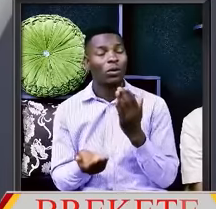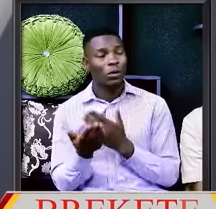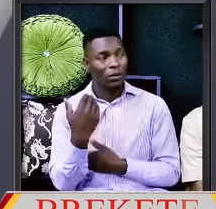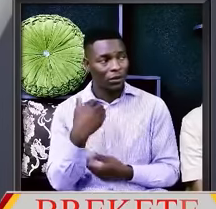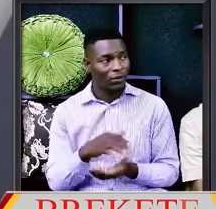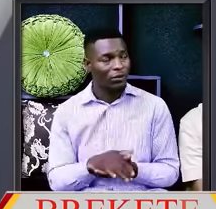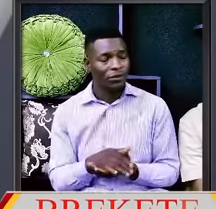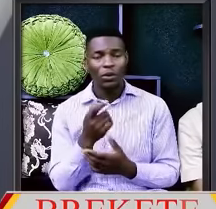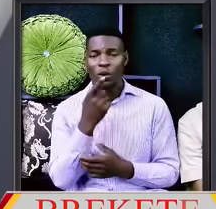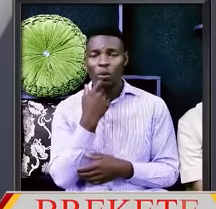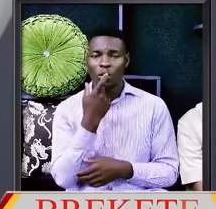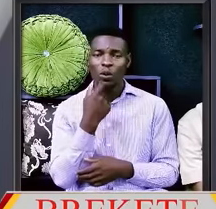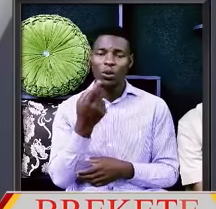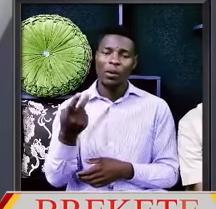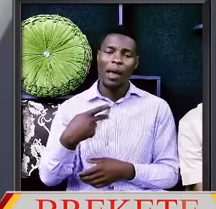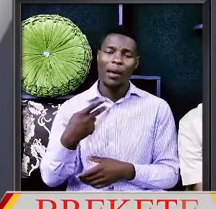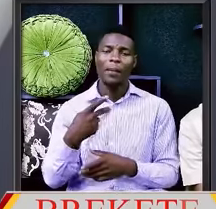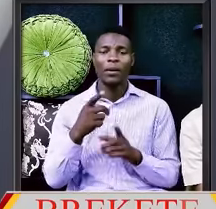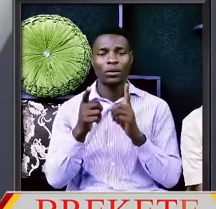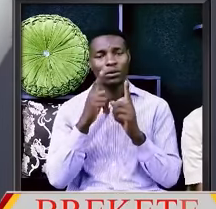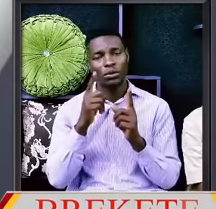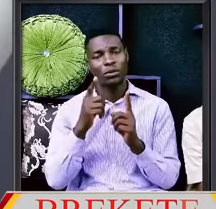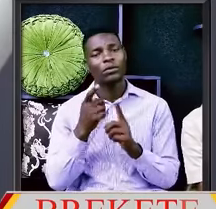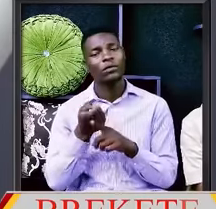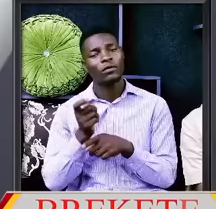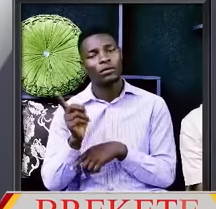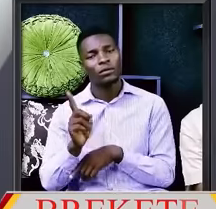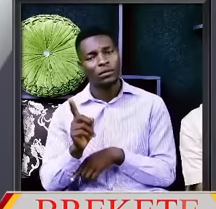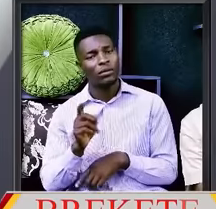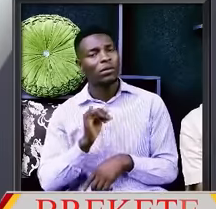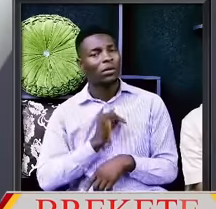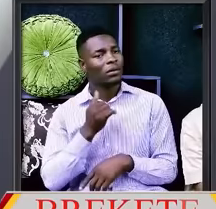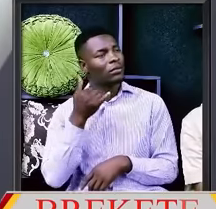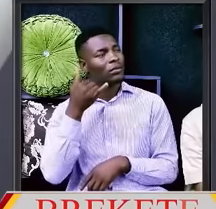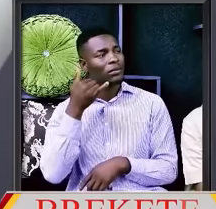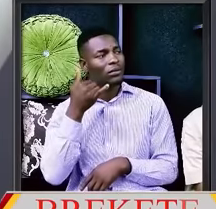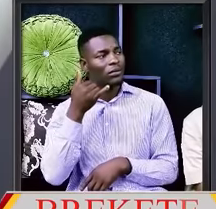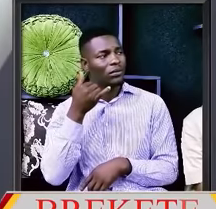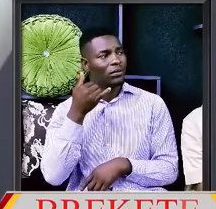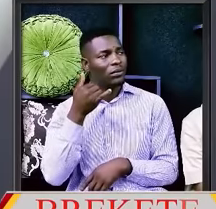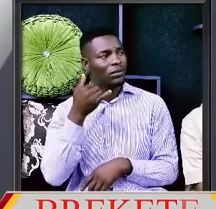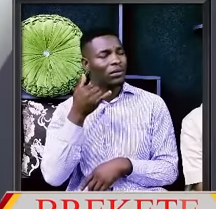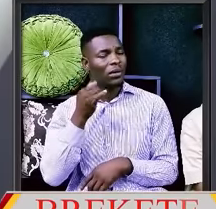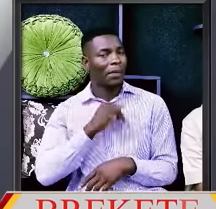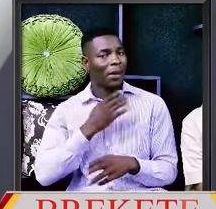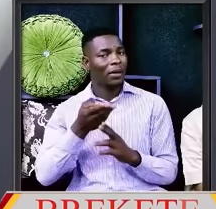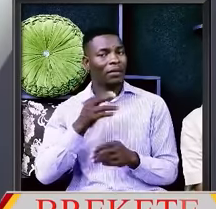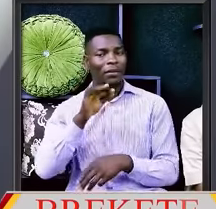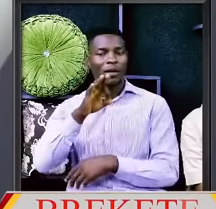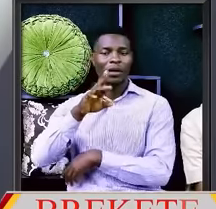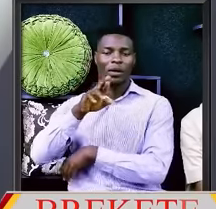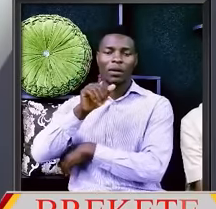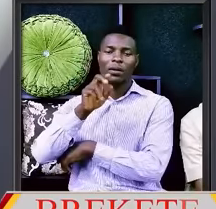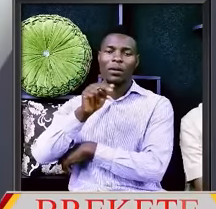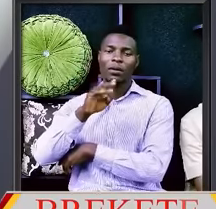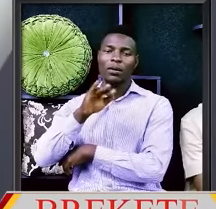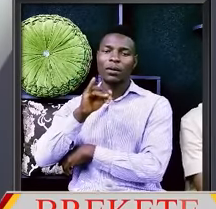and I'm Devano for radio and TV telephone? Yes, I'm Francis. Francis from where, sir?